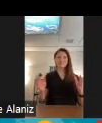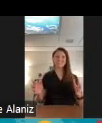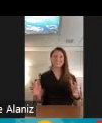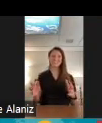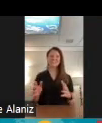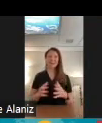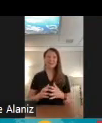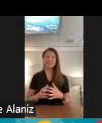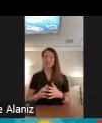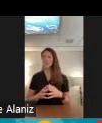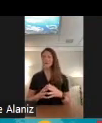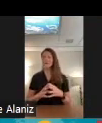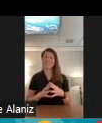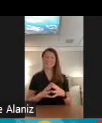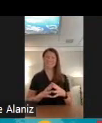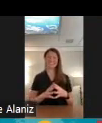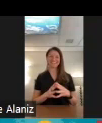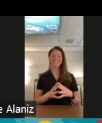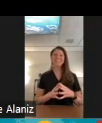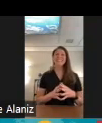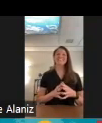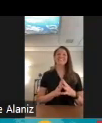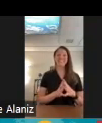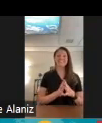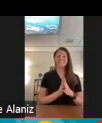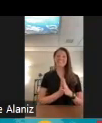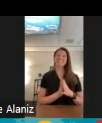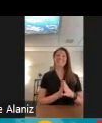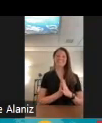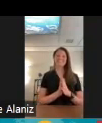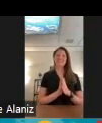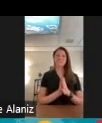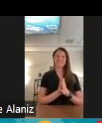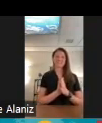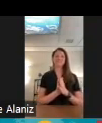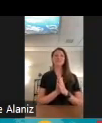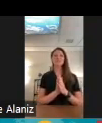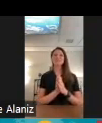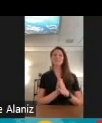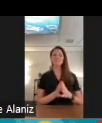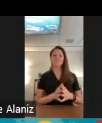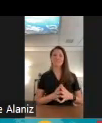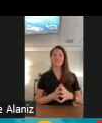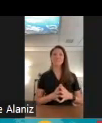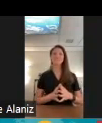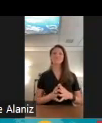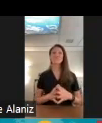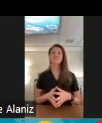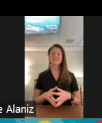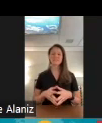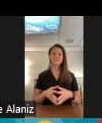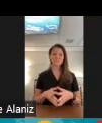the presentation. And now we're going to talk about a case study. The case study is a patient whose name is Jacob, and